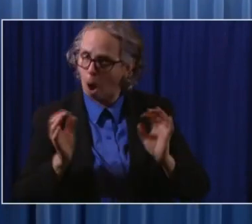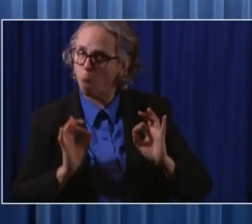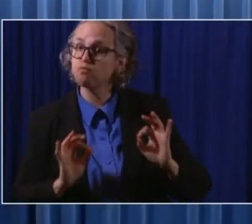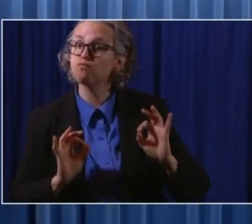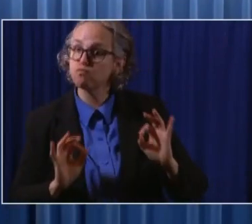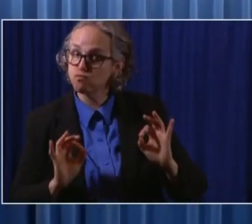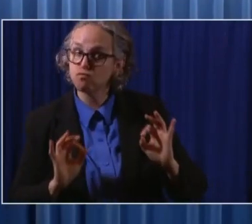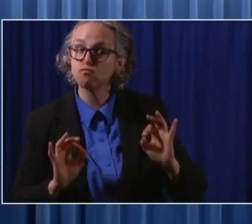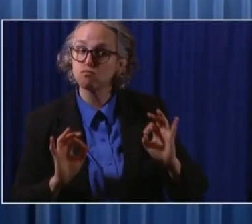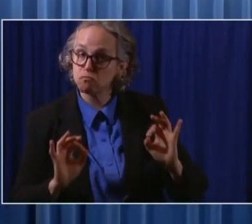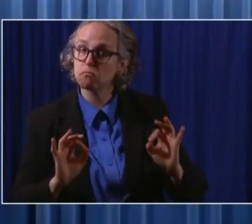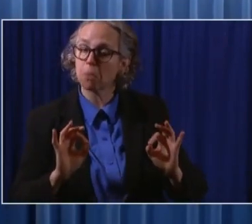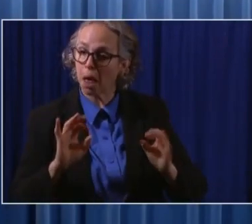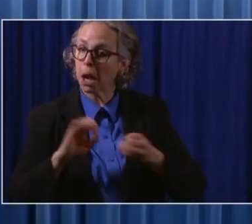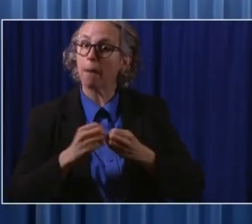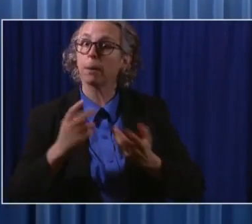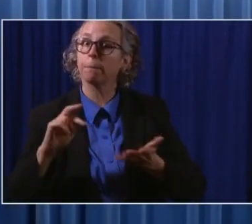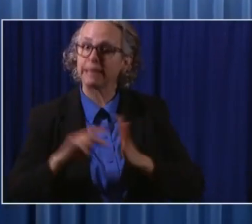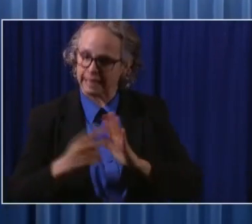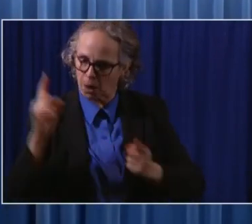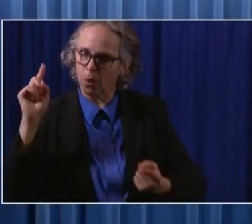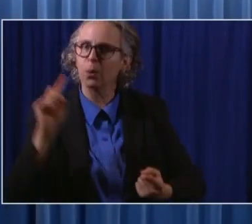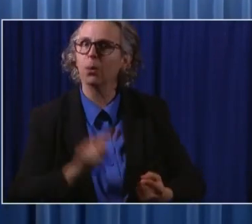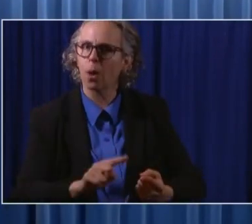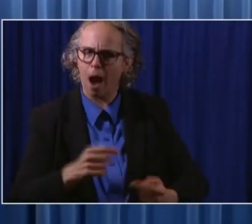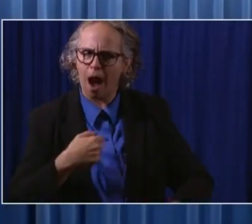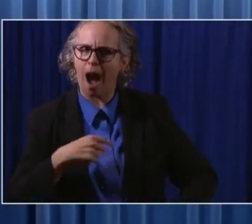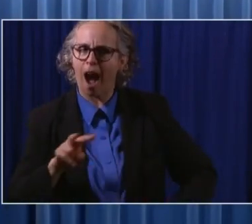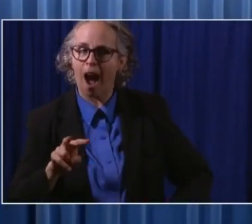going. And so they're still at a high rate,